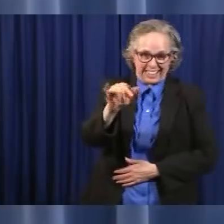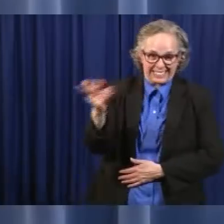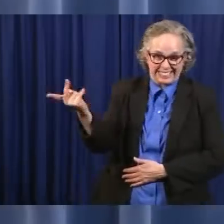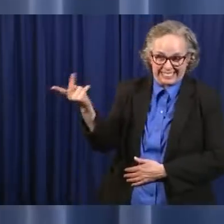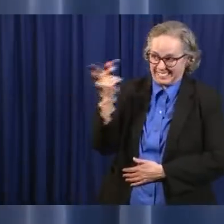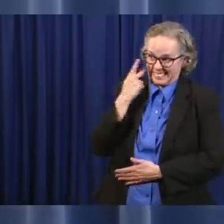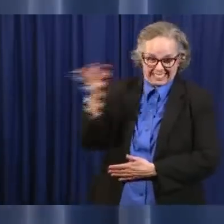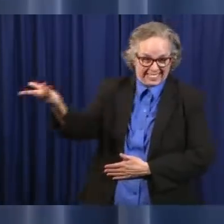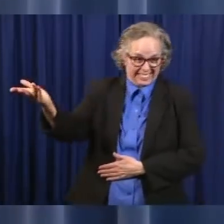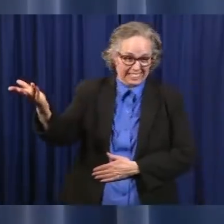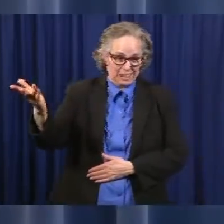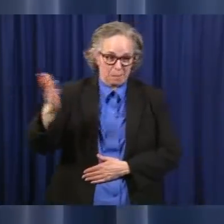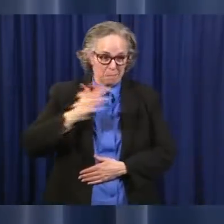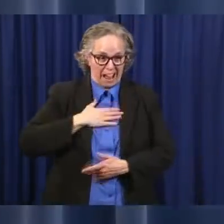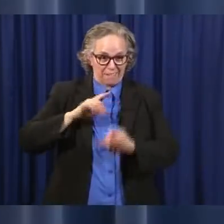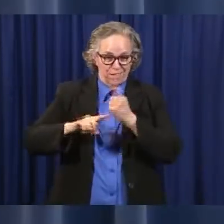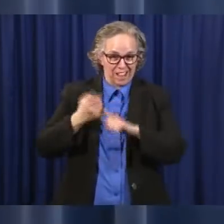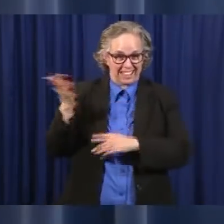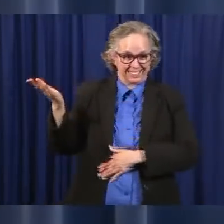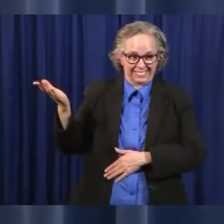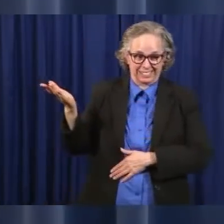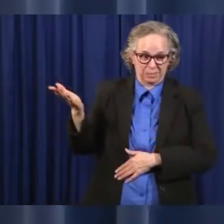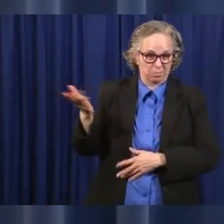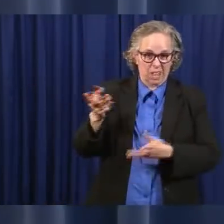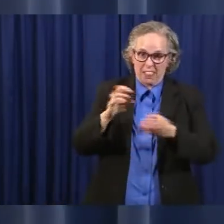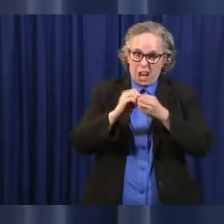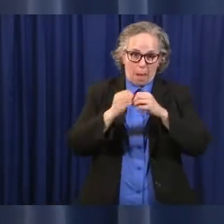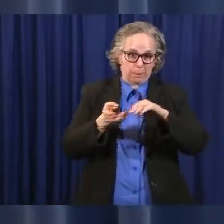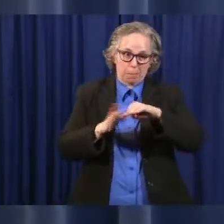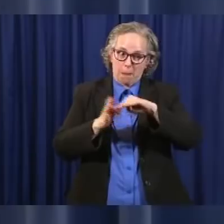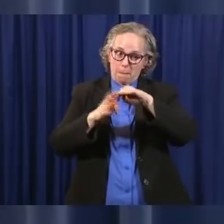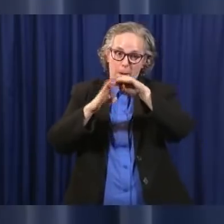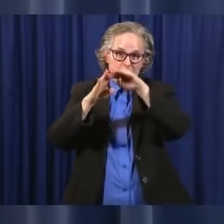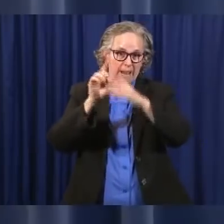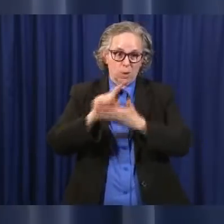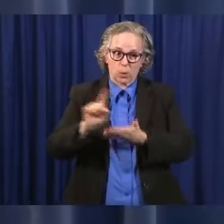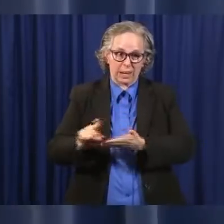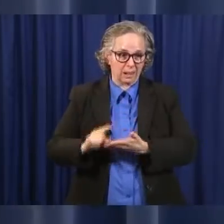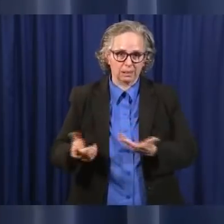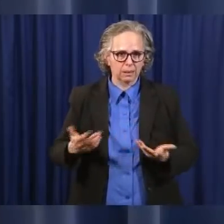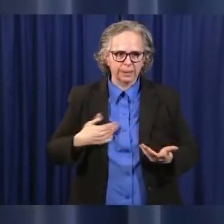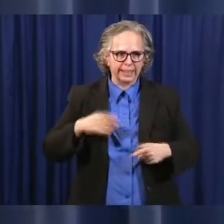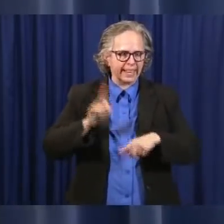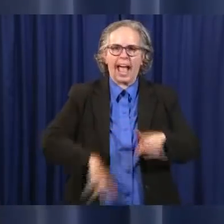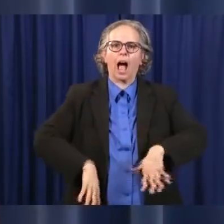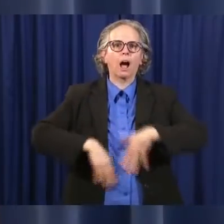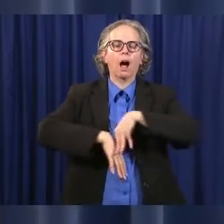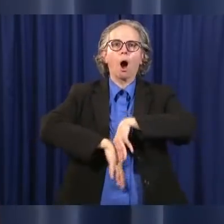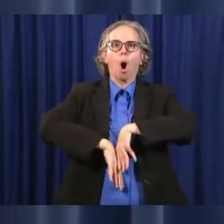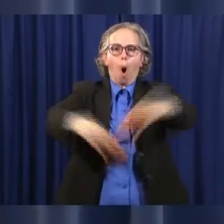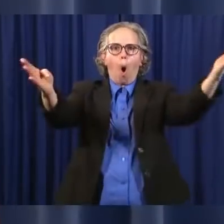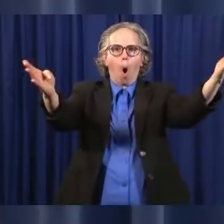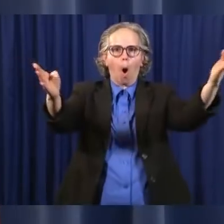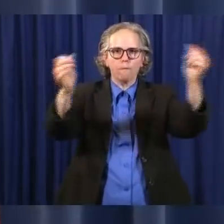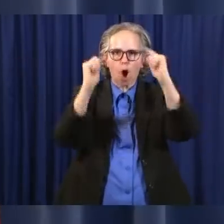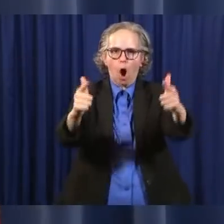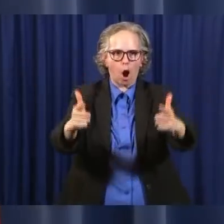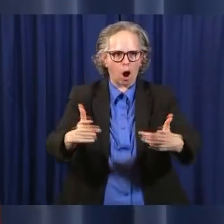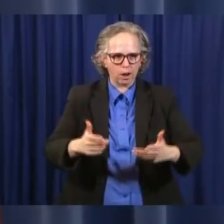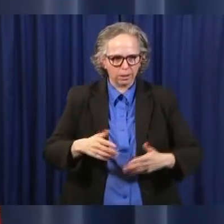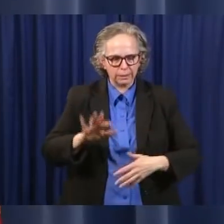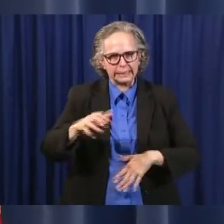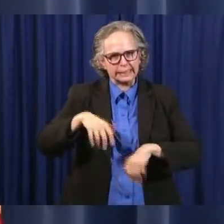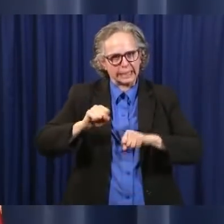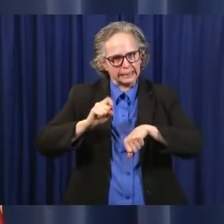a question of you turn on a spigot. It is a question where you've got to get everything out. We have a number